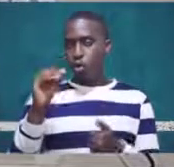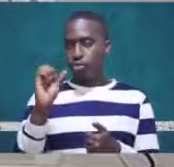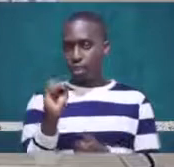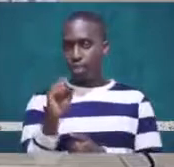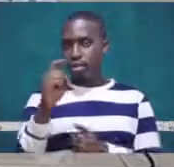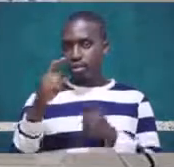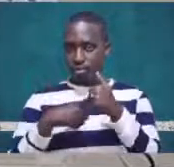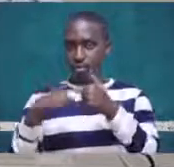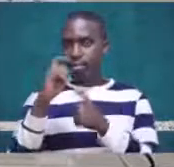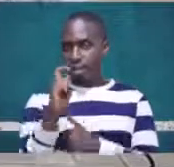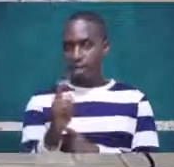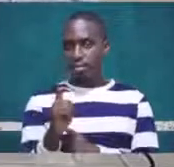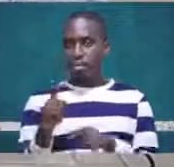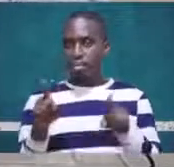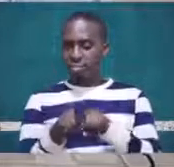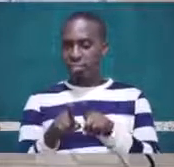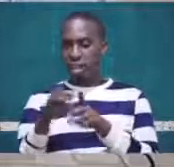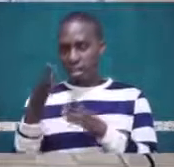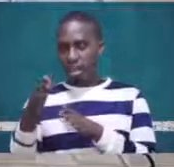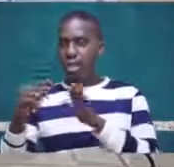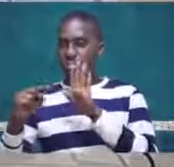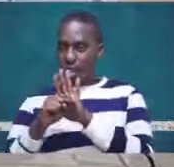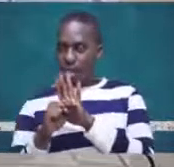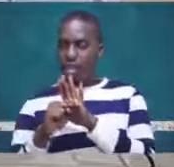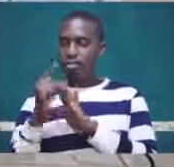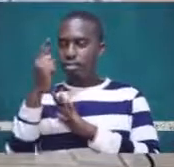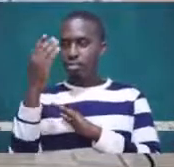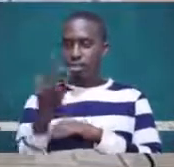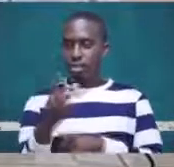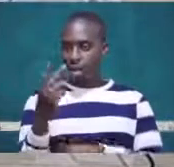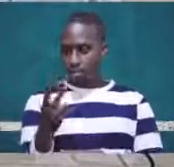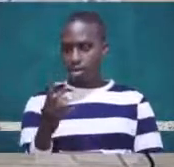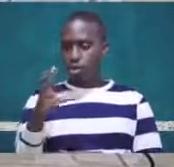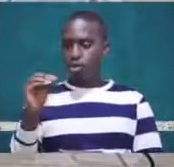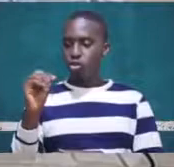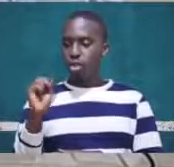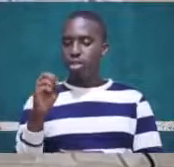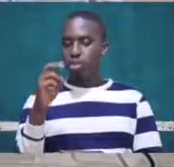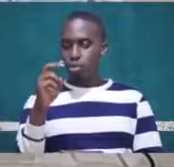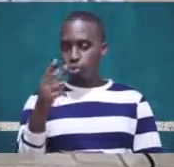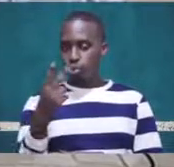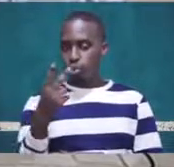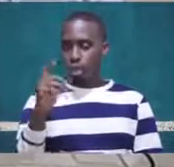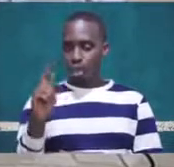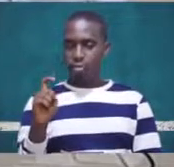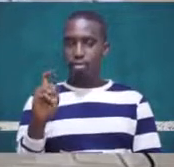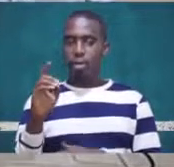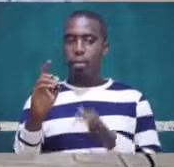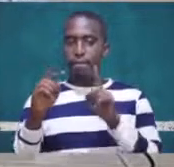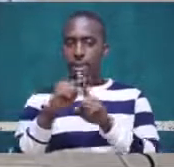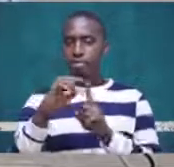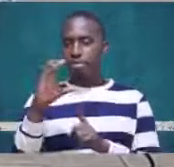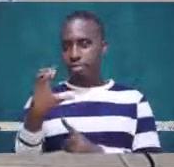cosine 6x. Even here it will be minus a half cosine of 2x, then plus